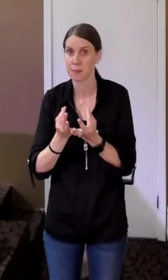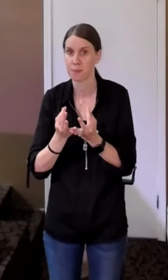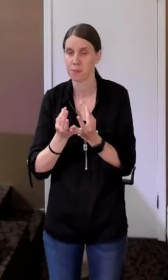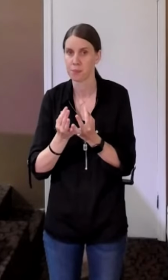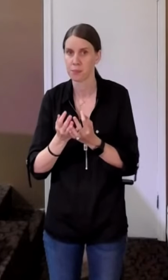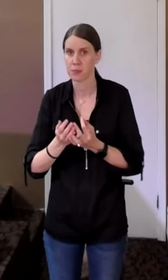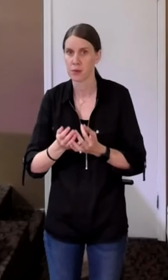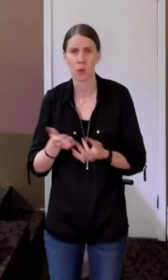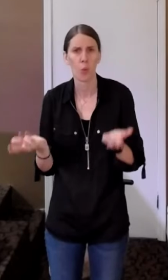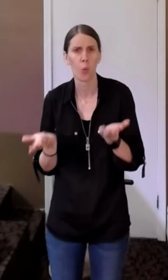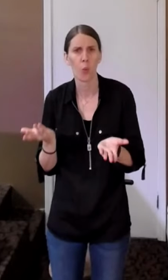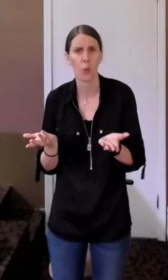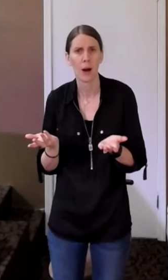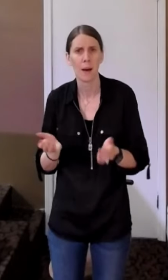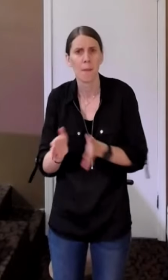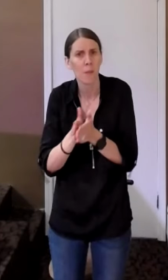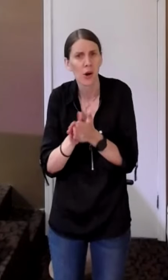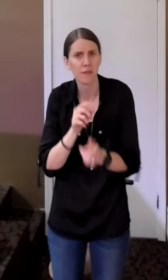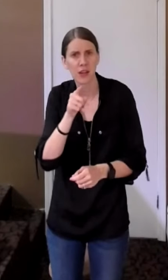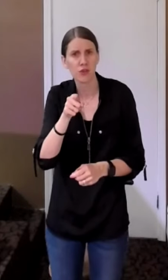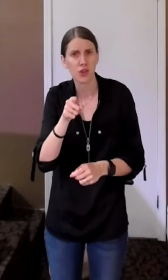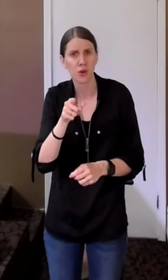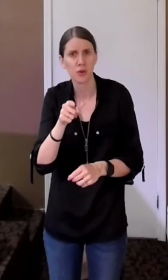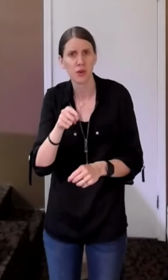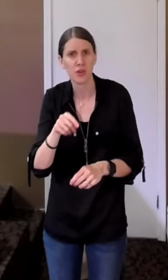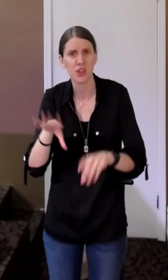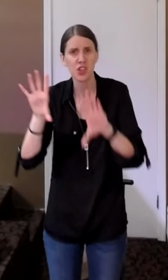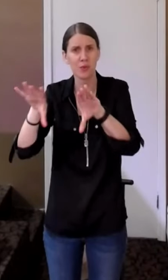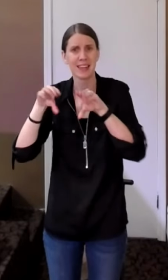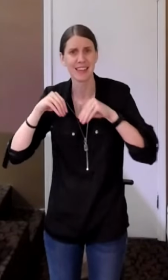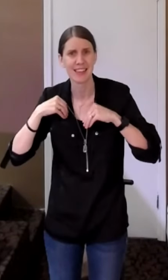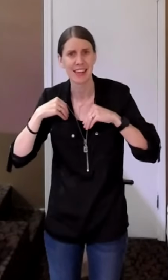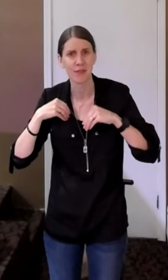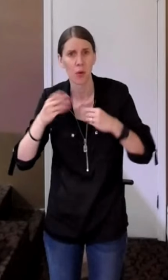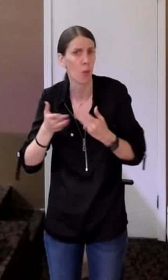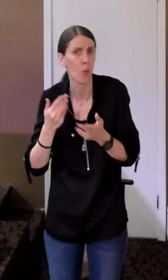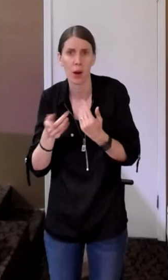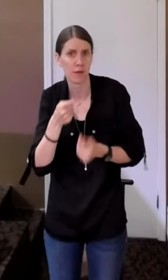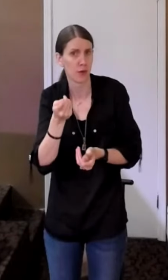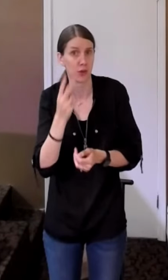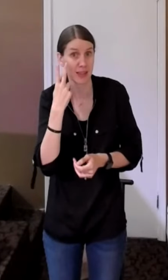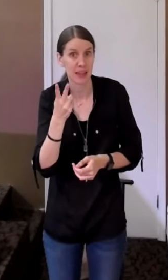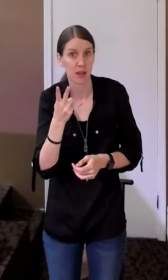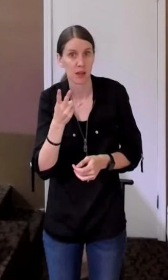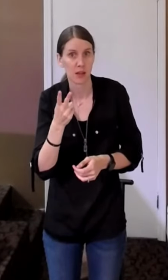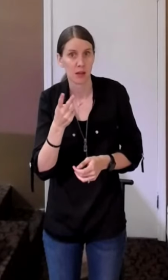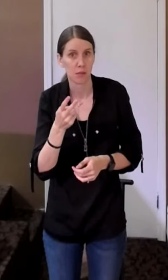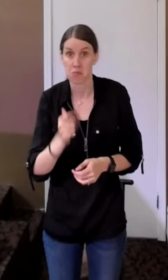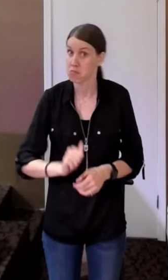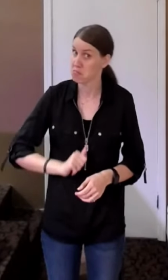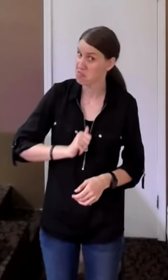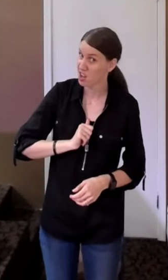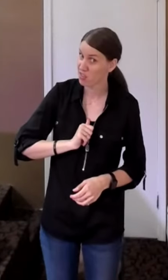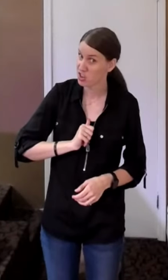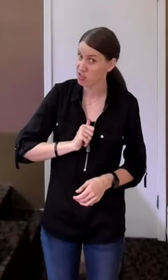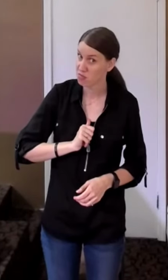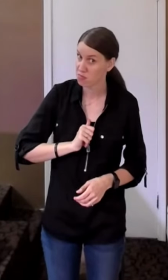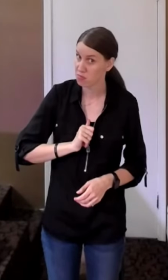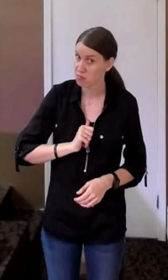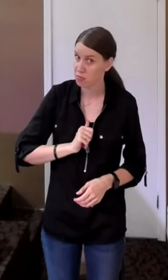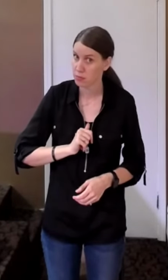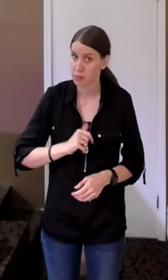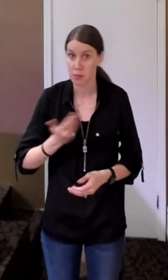What motivates you to achieve whatever it is you're trying to achieve? Are they selfish goals, or